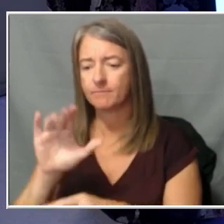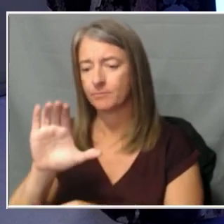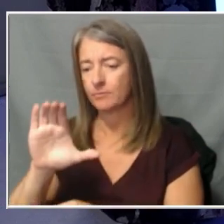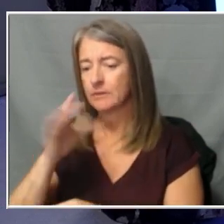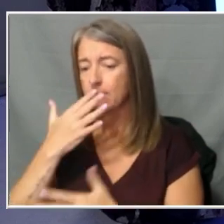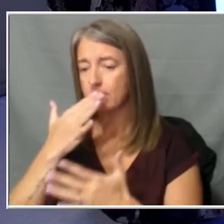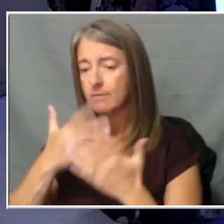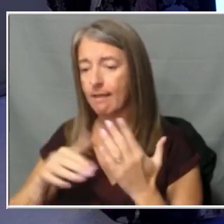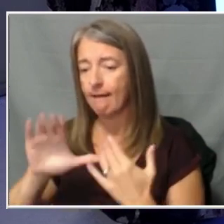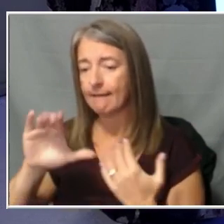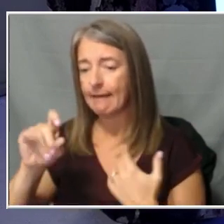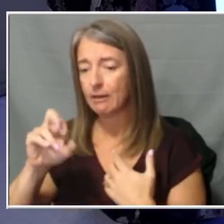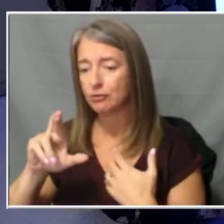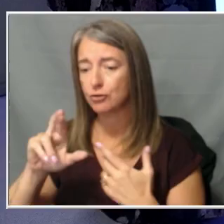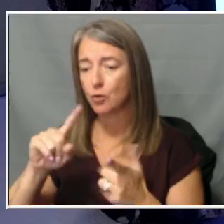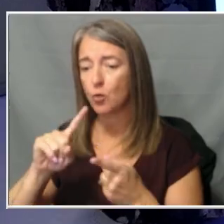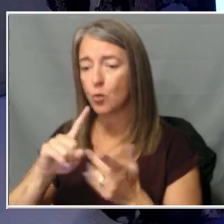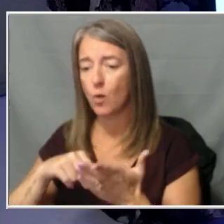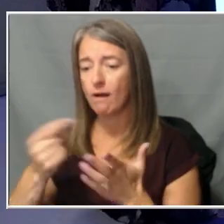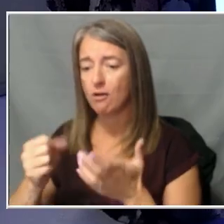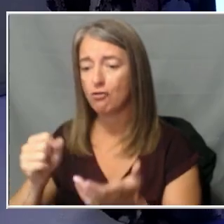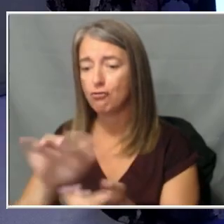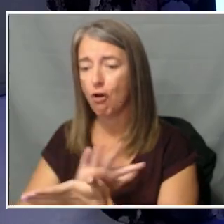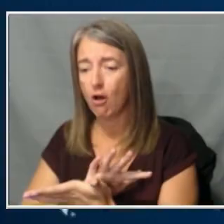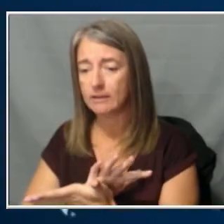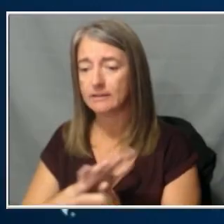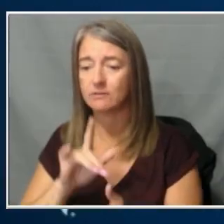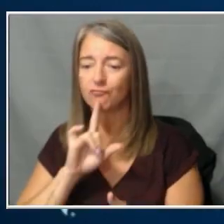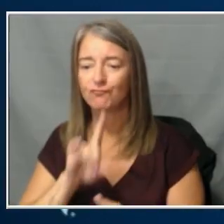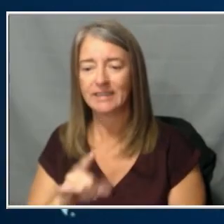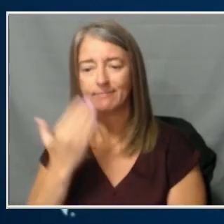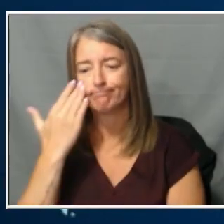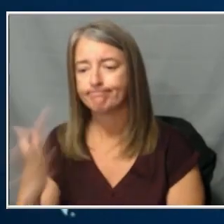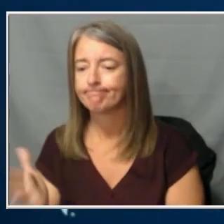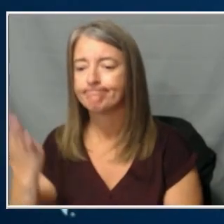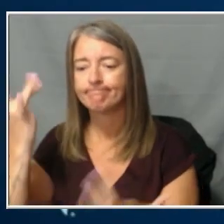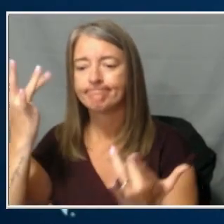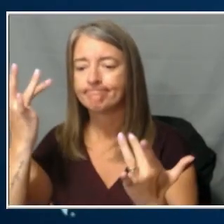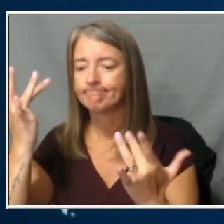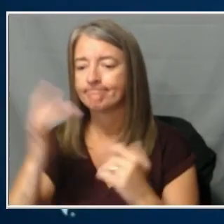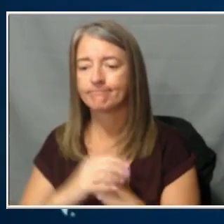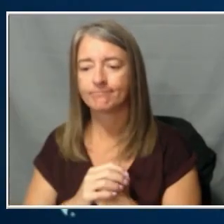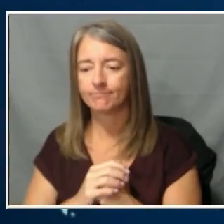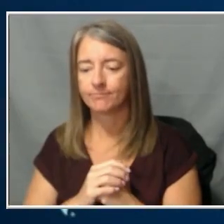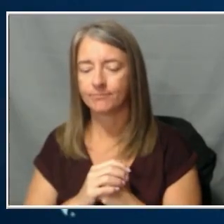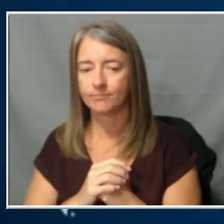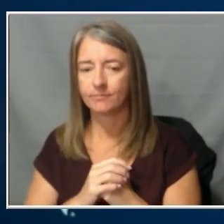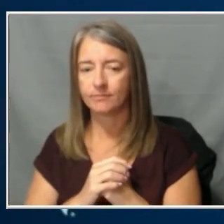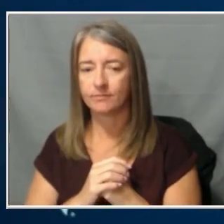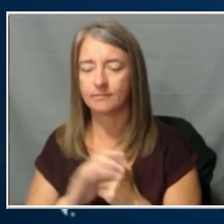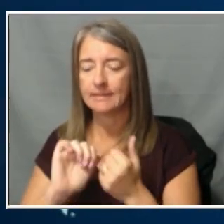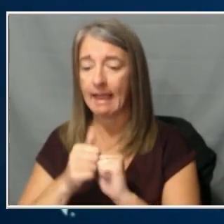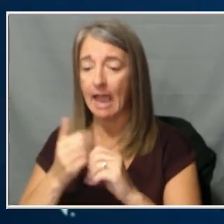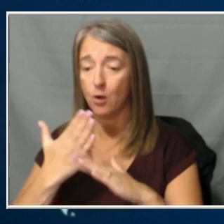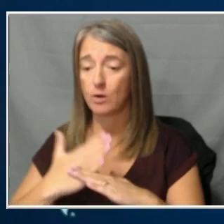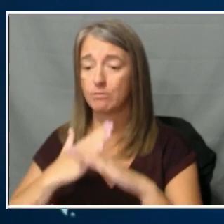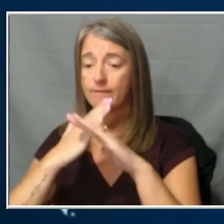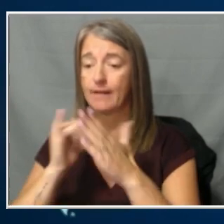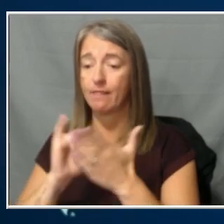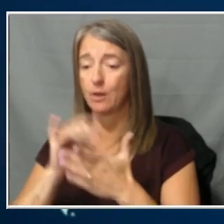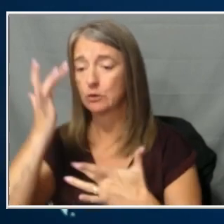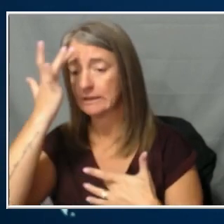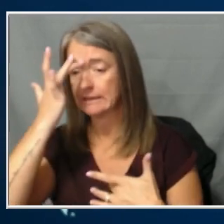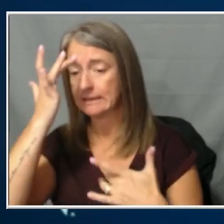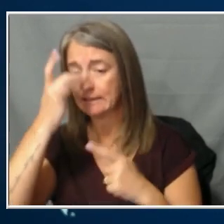in particular, but any, really? In short, we really don't. And that's where it gets to how can you prevent these diseases from happening.